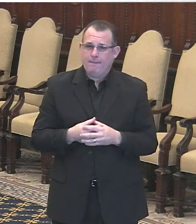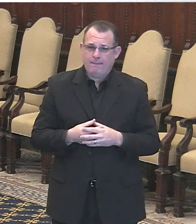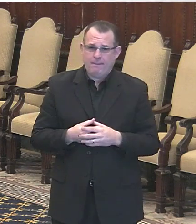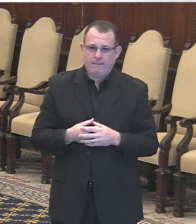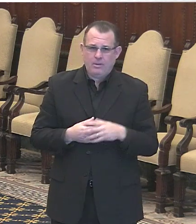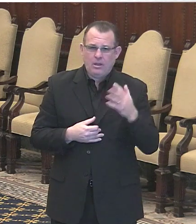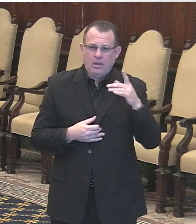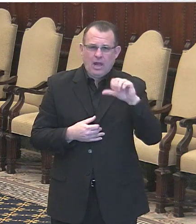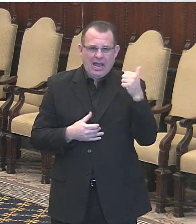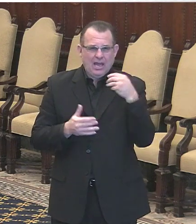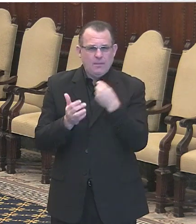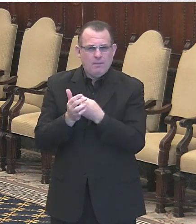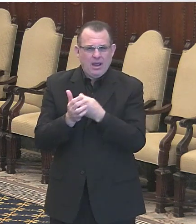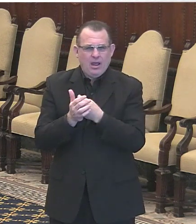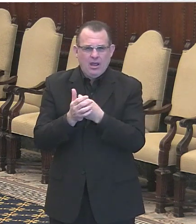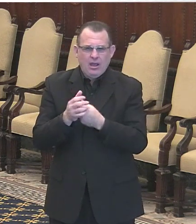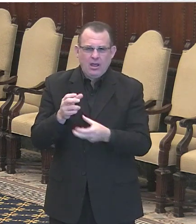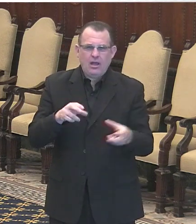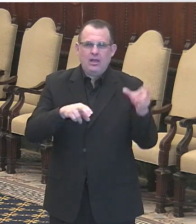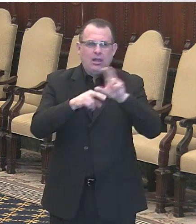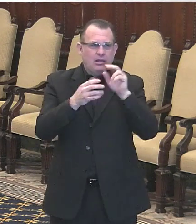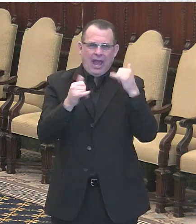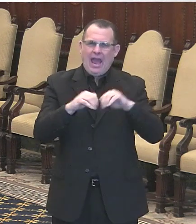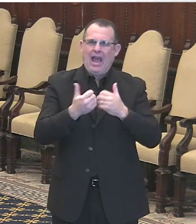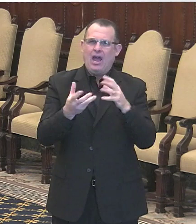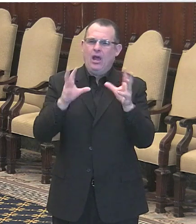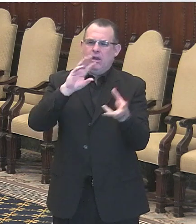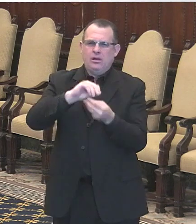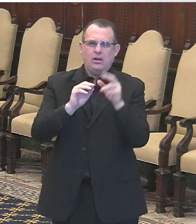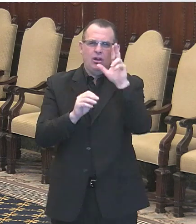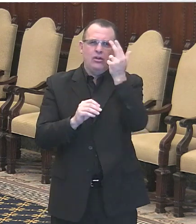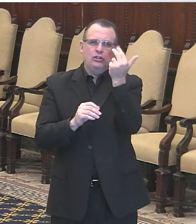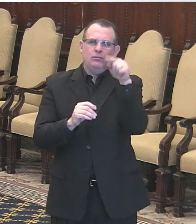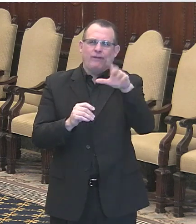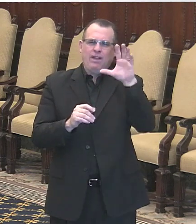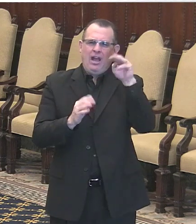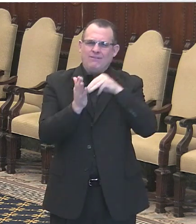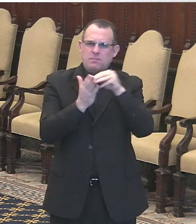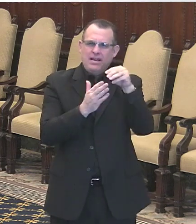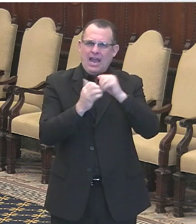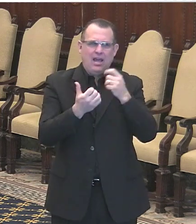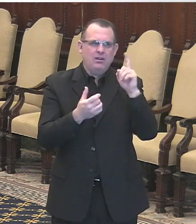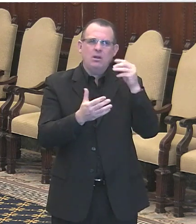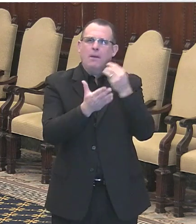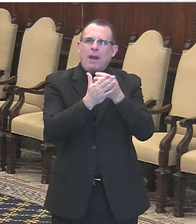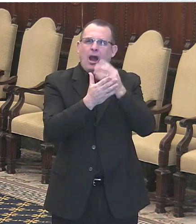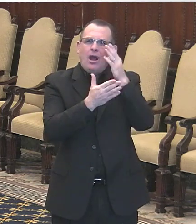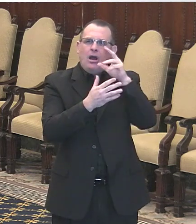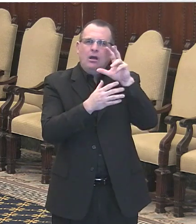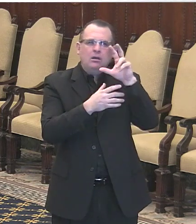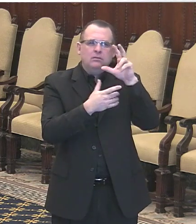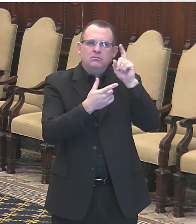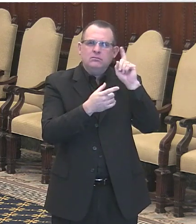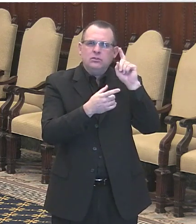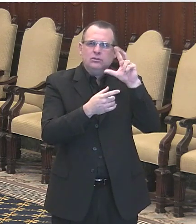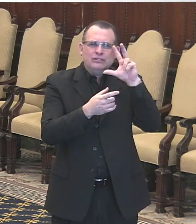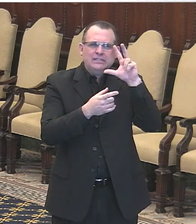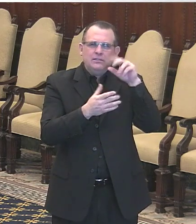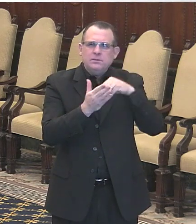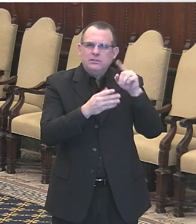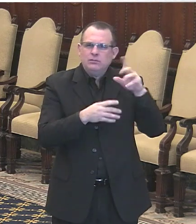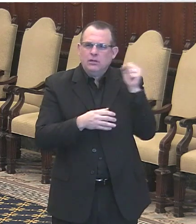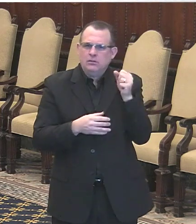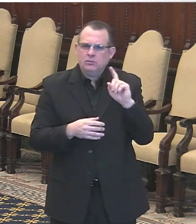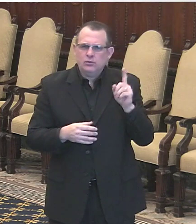came from to make it a $13 million program. I believe that was contribution from philanthropy